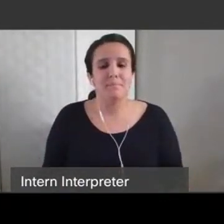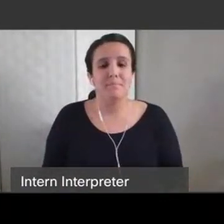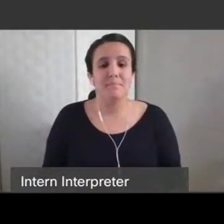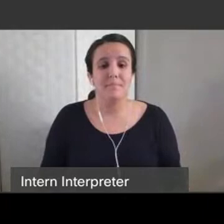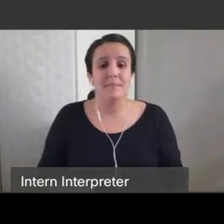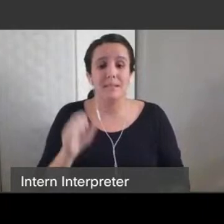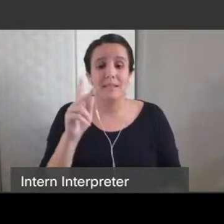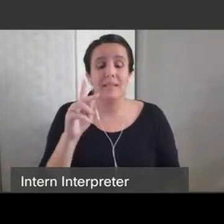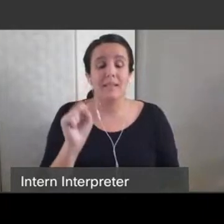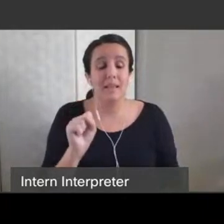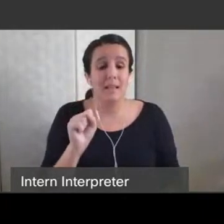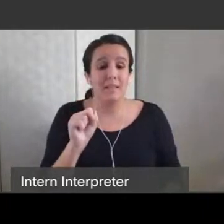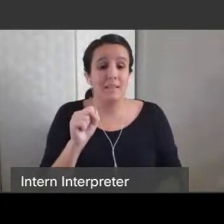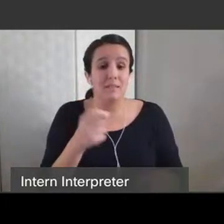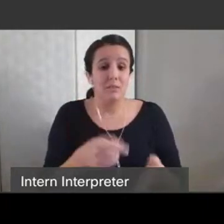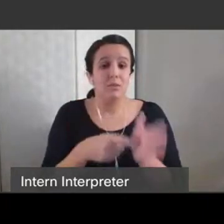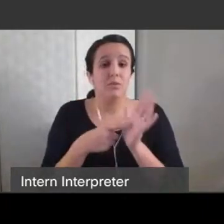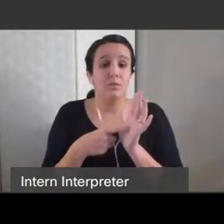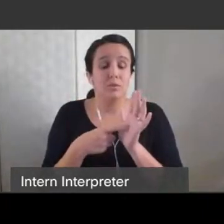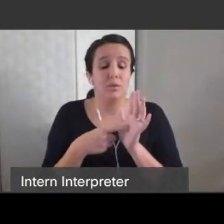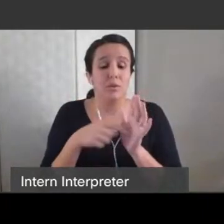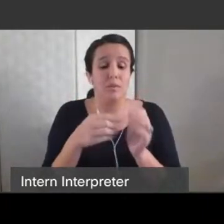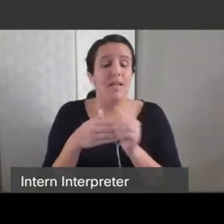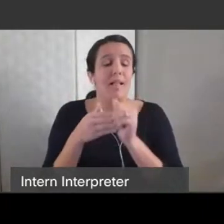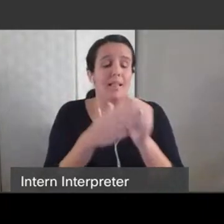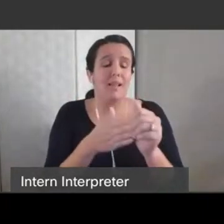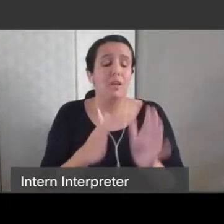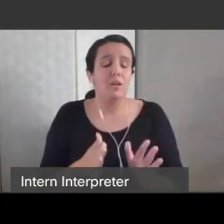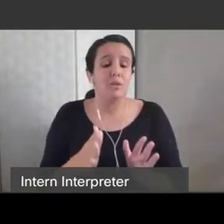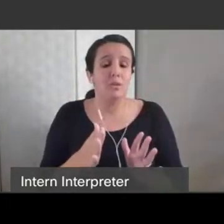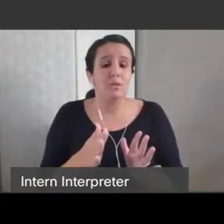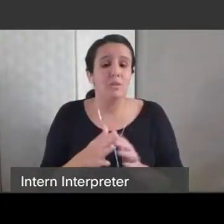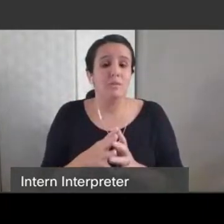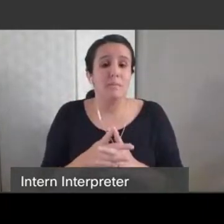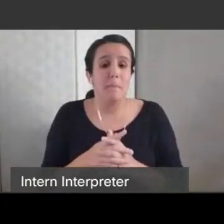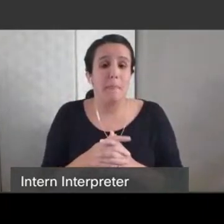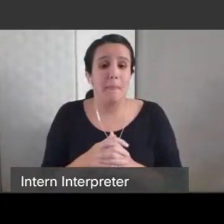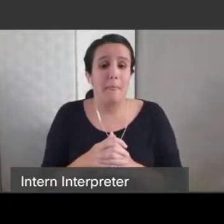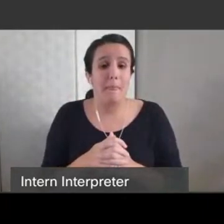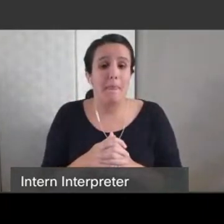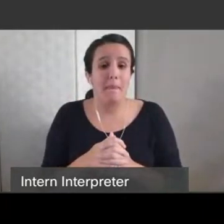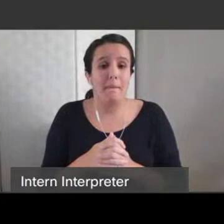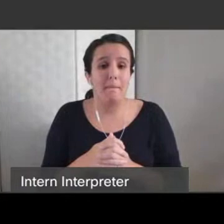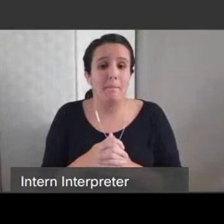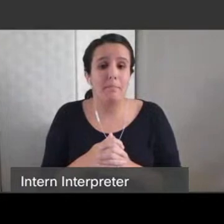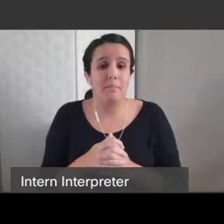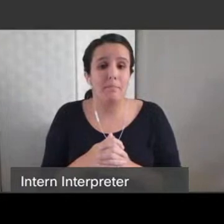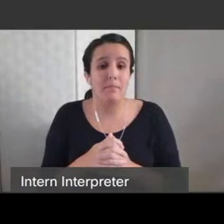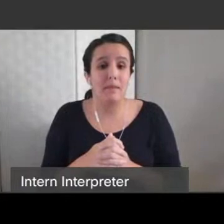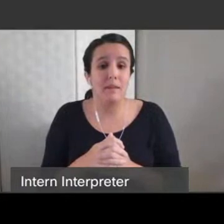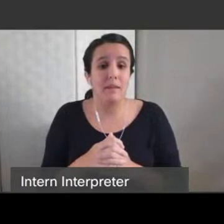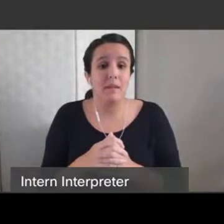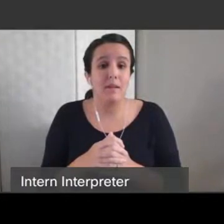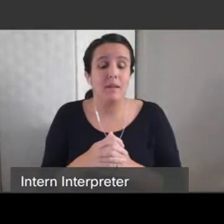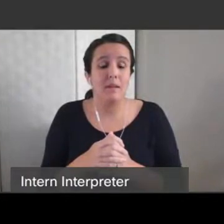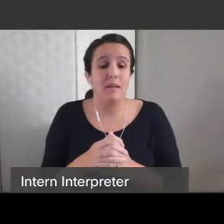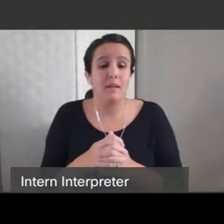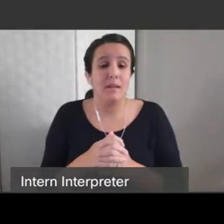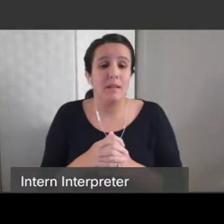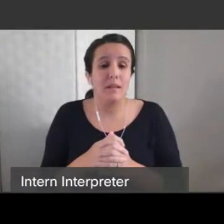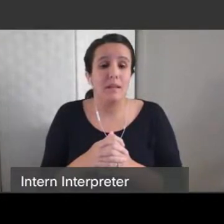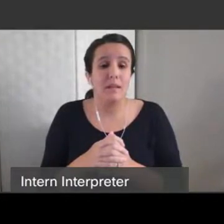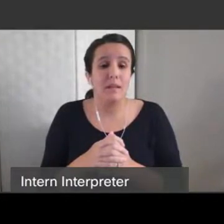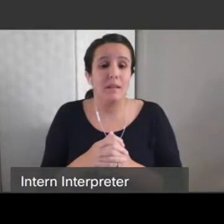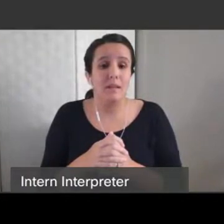Kansans deserve to elect leaders who best represent their interests. Major changes in the current makeup of the Kansas congressional districts will disproportionately